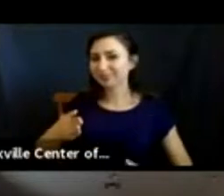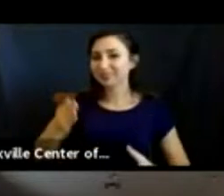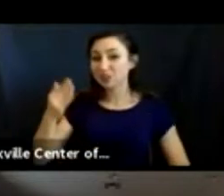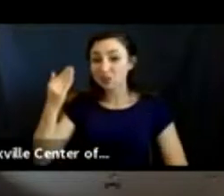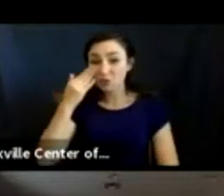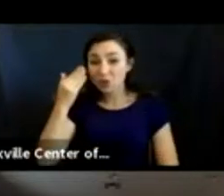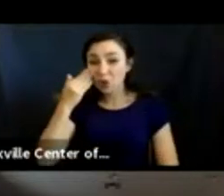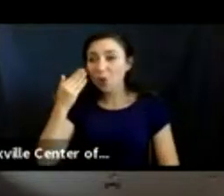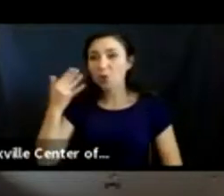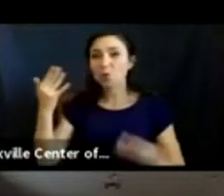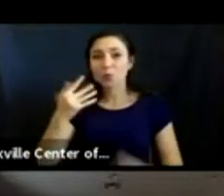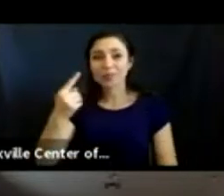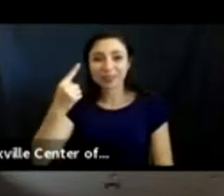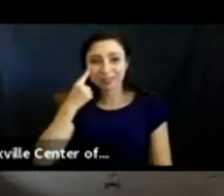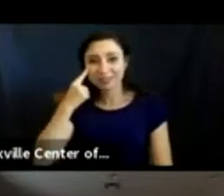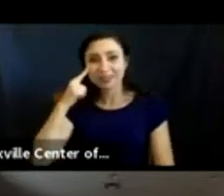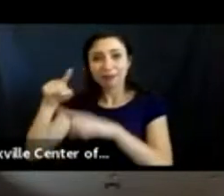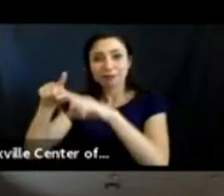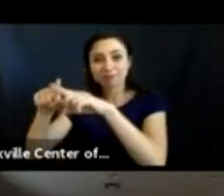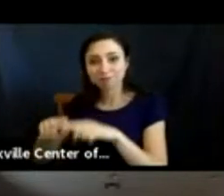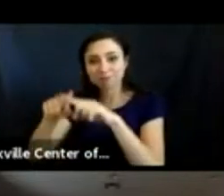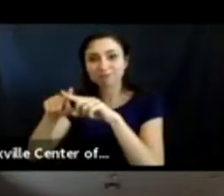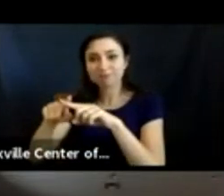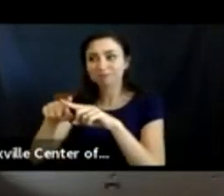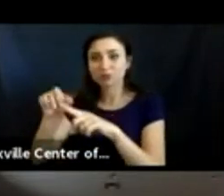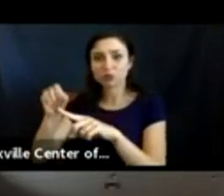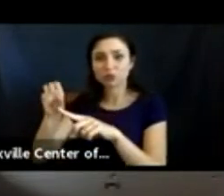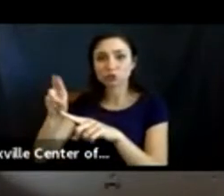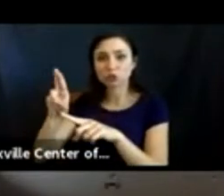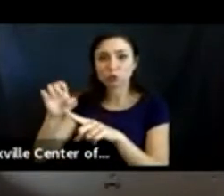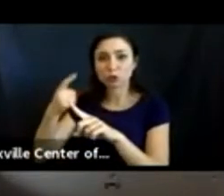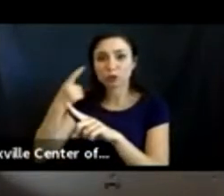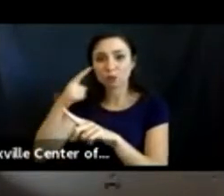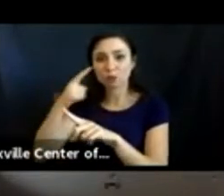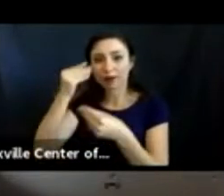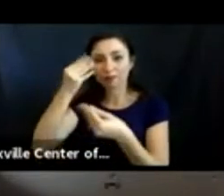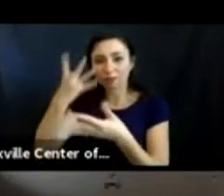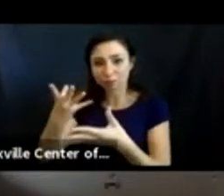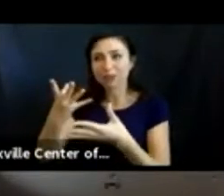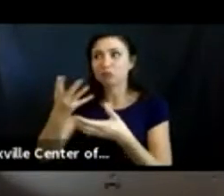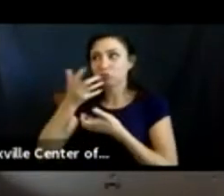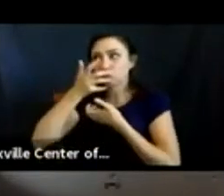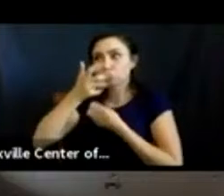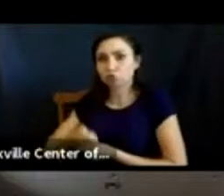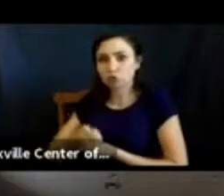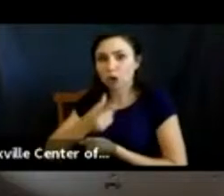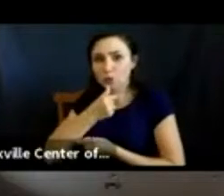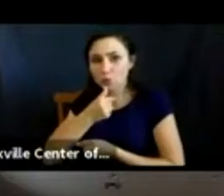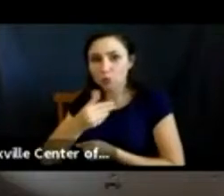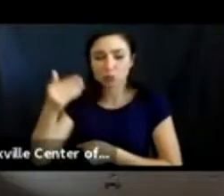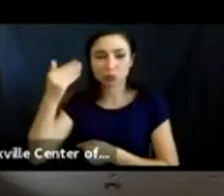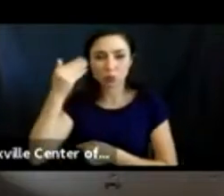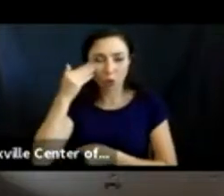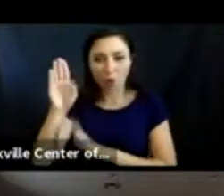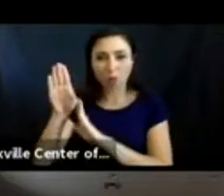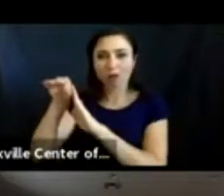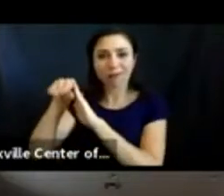of information to trust that indeed the caseloads are decreasing? Do we have any kind of data or information about